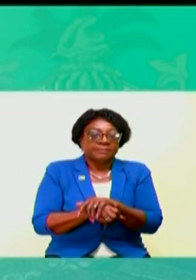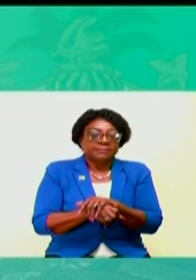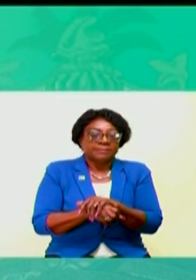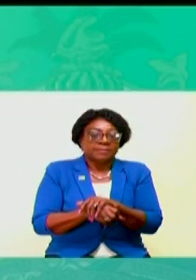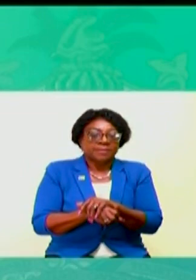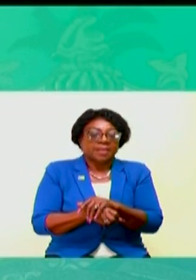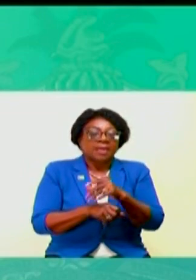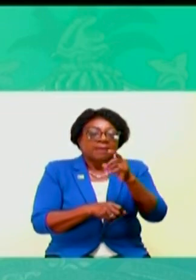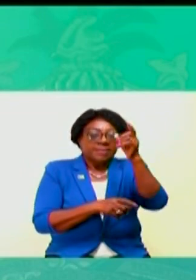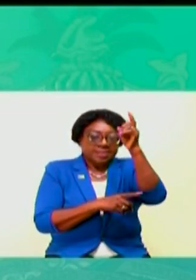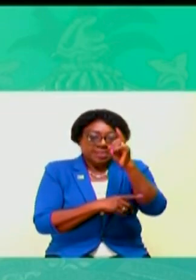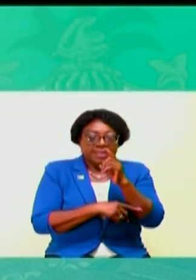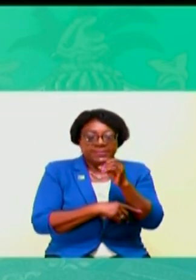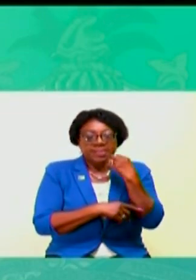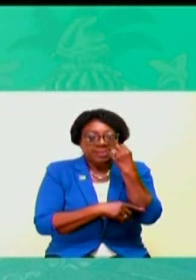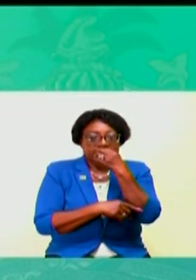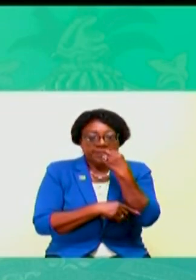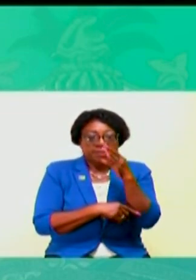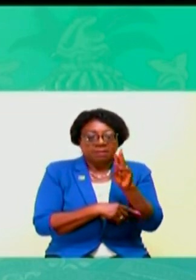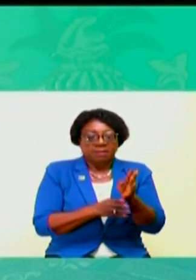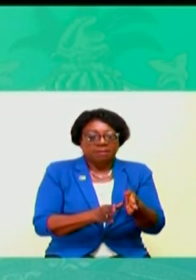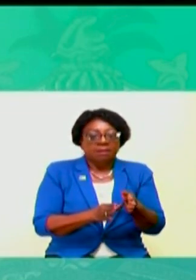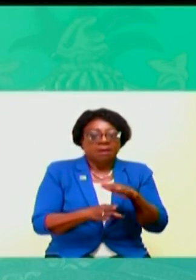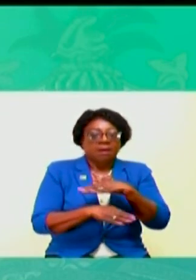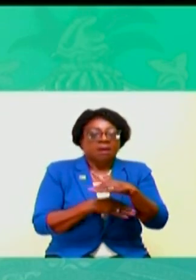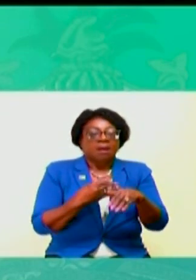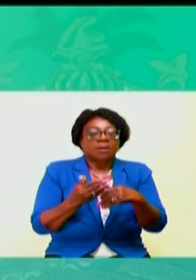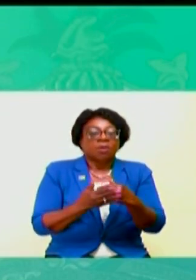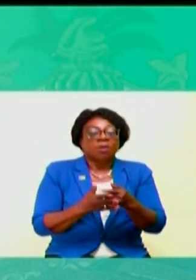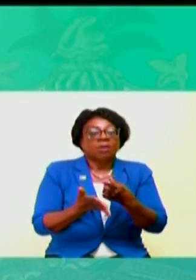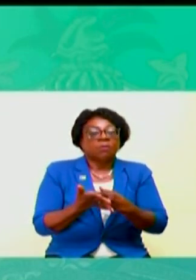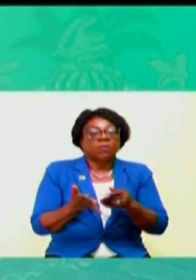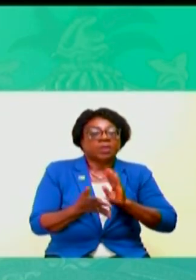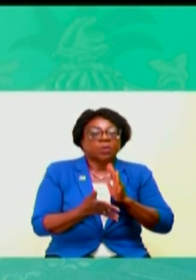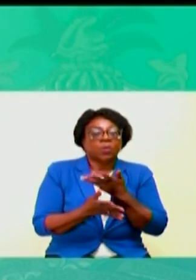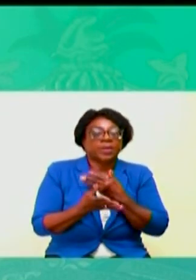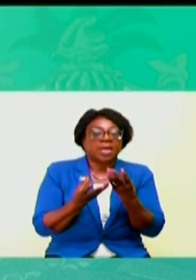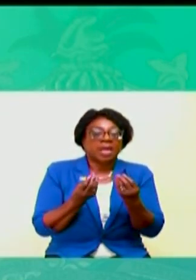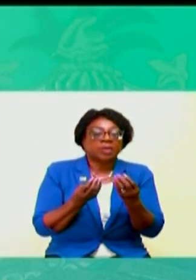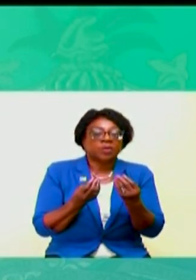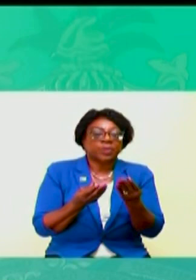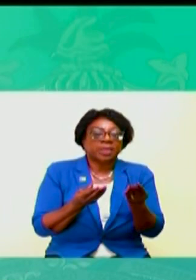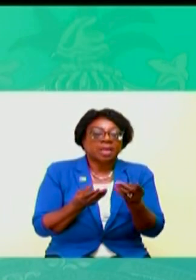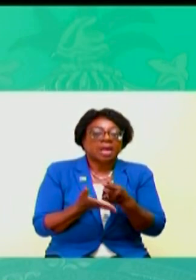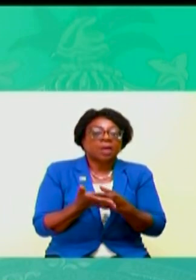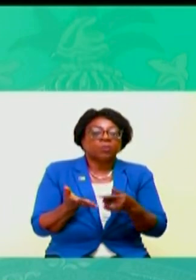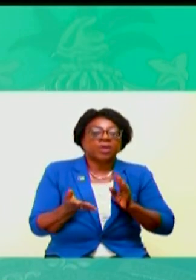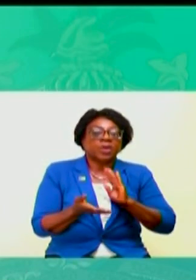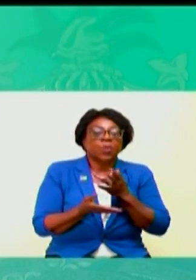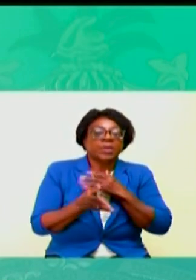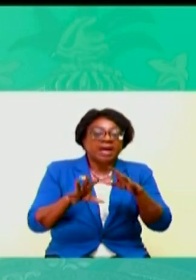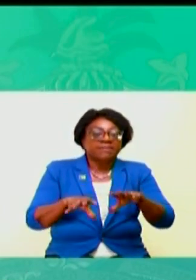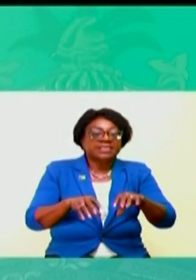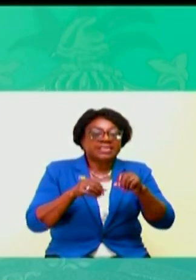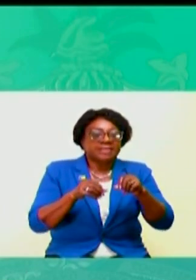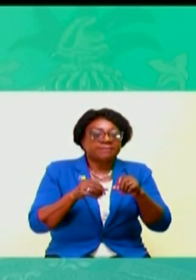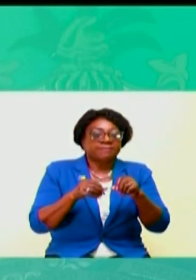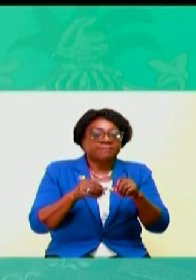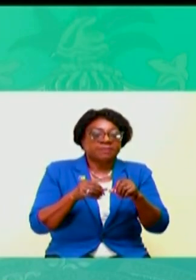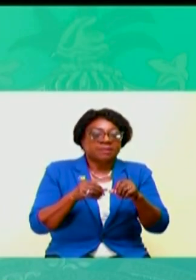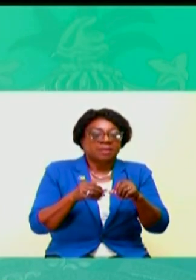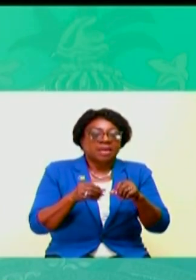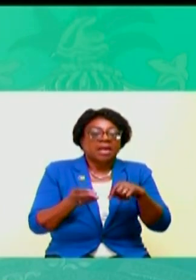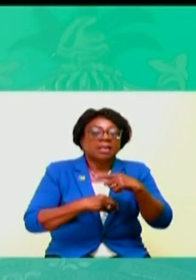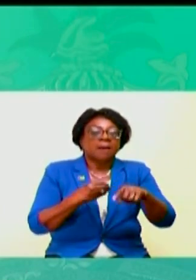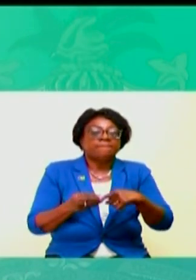Mr. Deputy Speaker, and all of what we are doing, all that we have achieved so far, all that we are about to do,